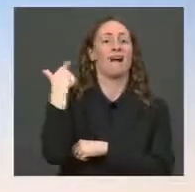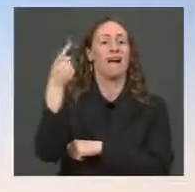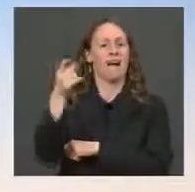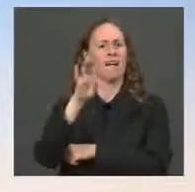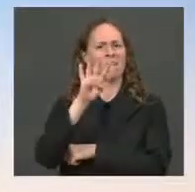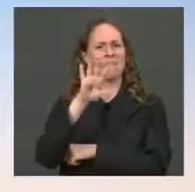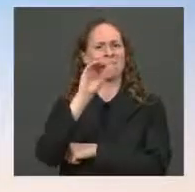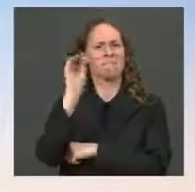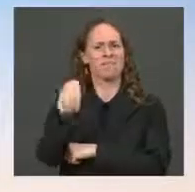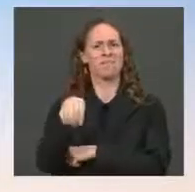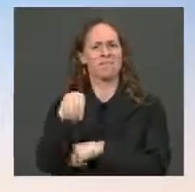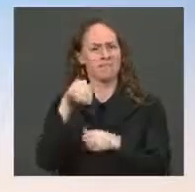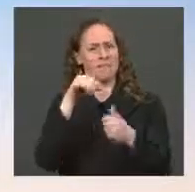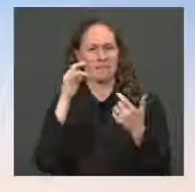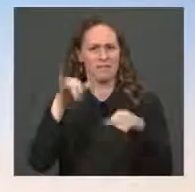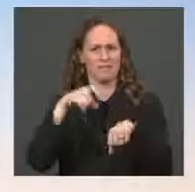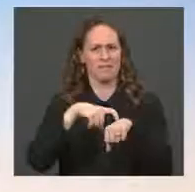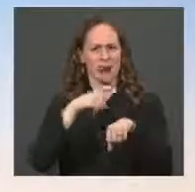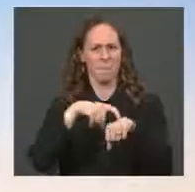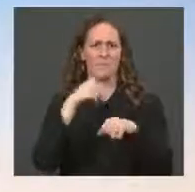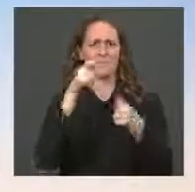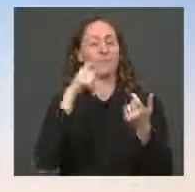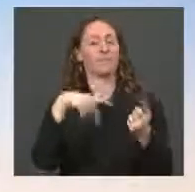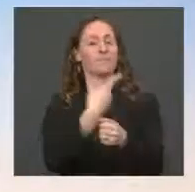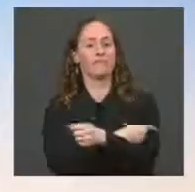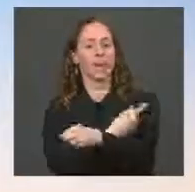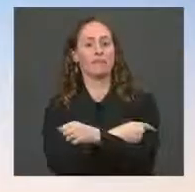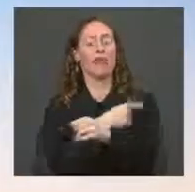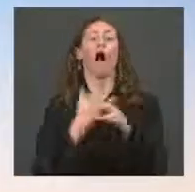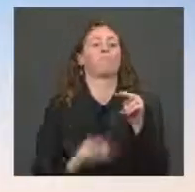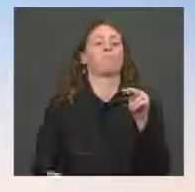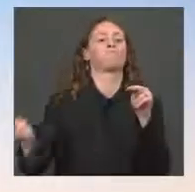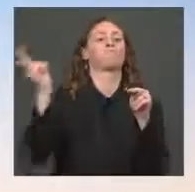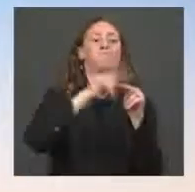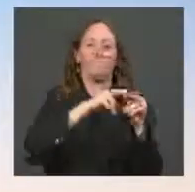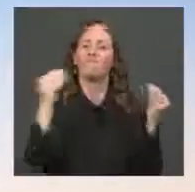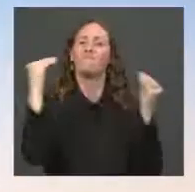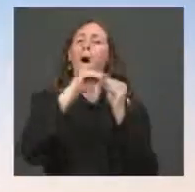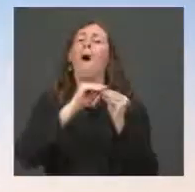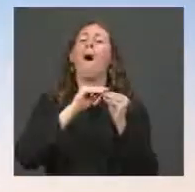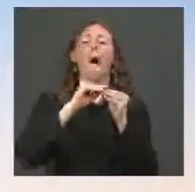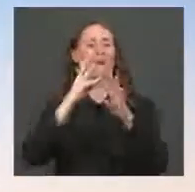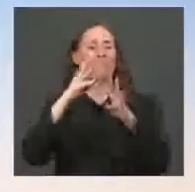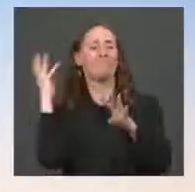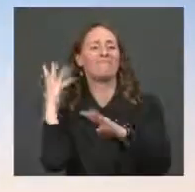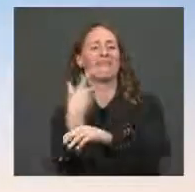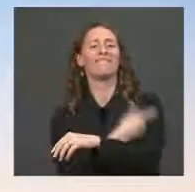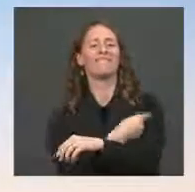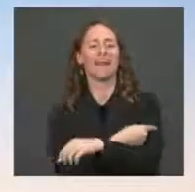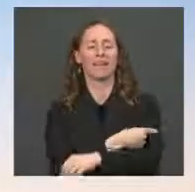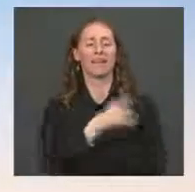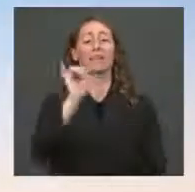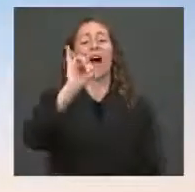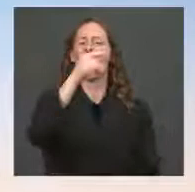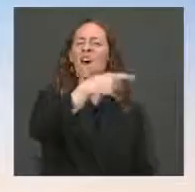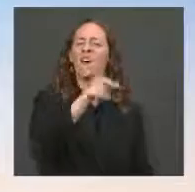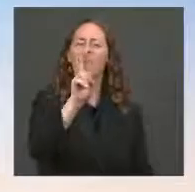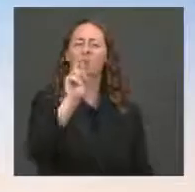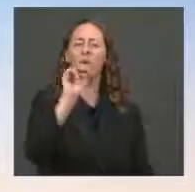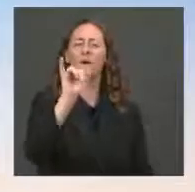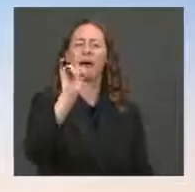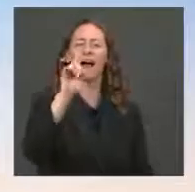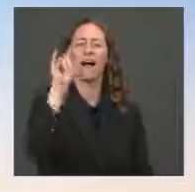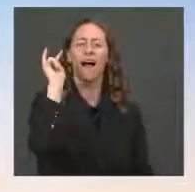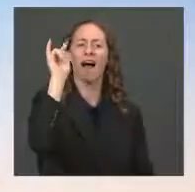to 72%. After United Airlines announced its vaccine requirement, the vaccine rate for employees went from 59%